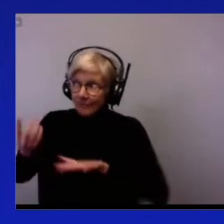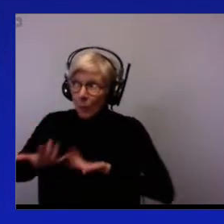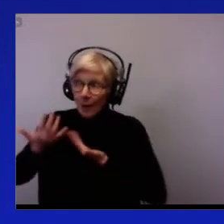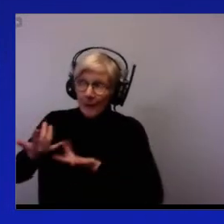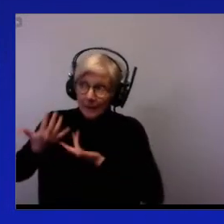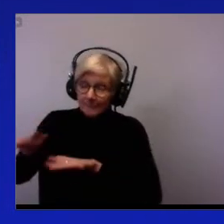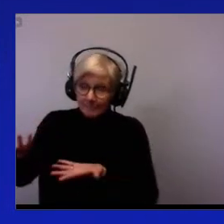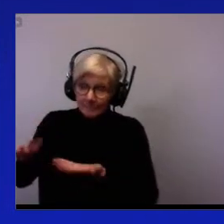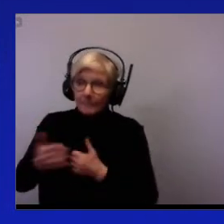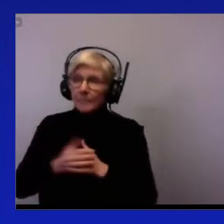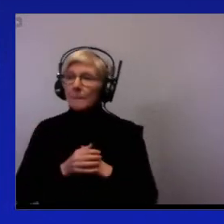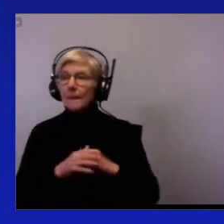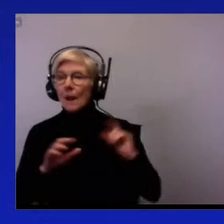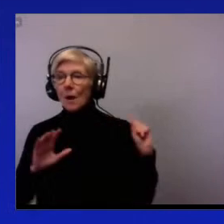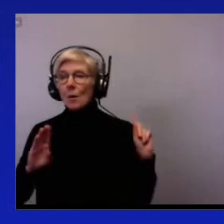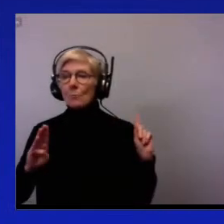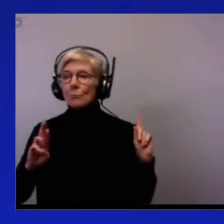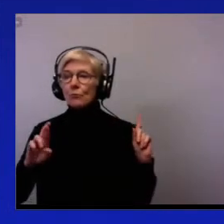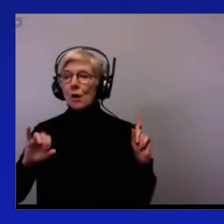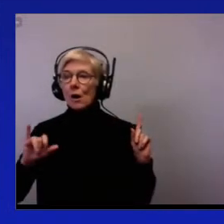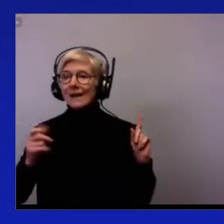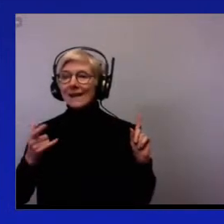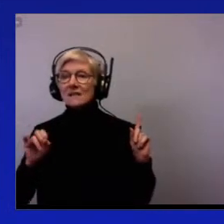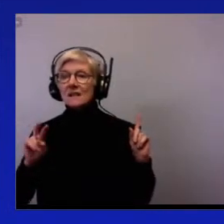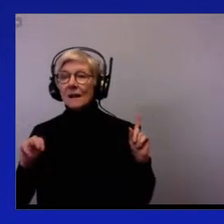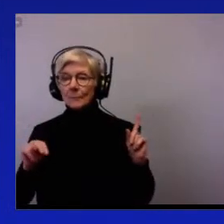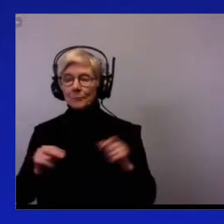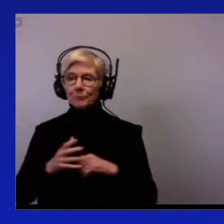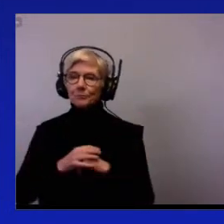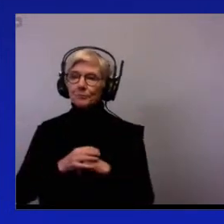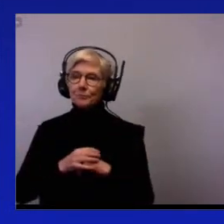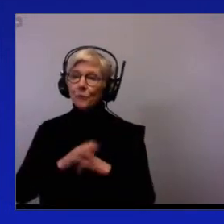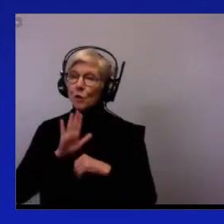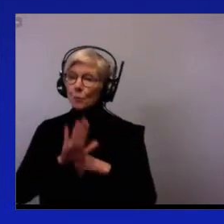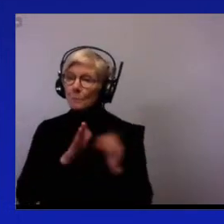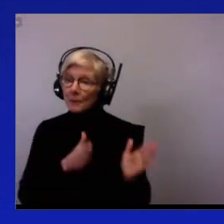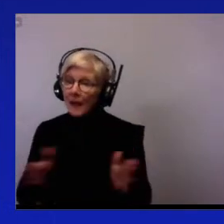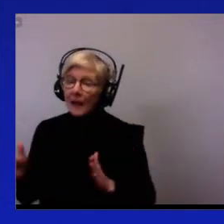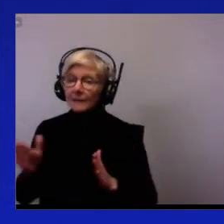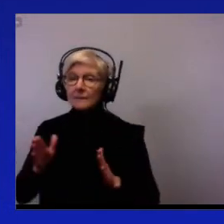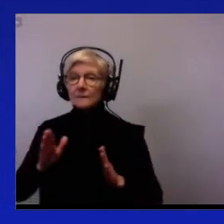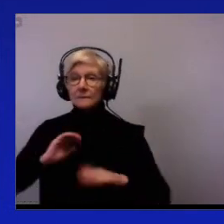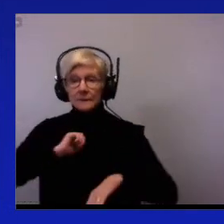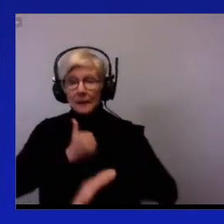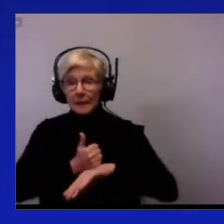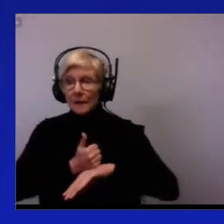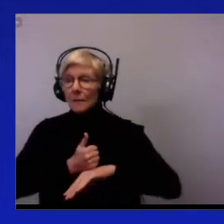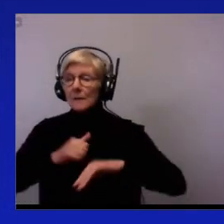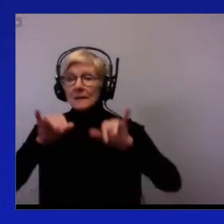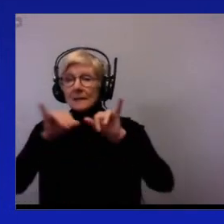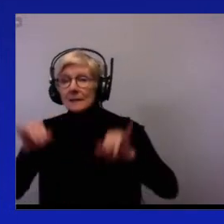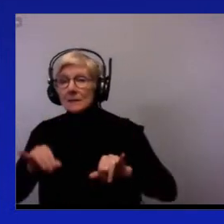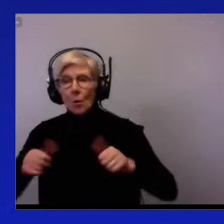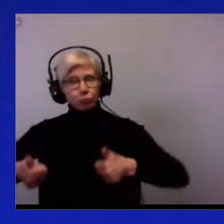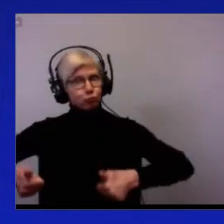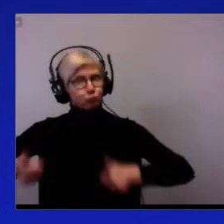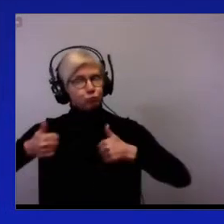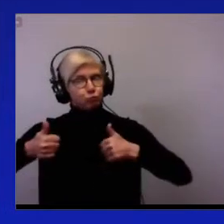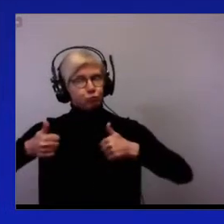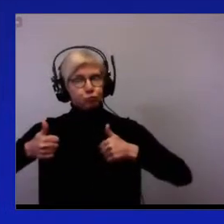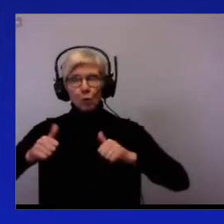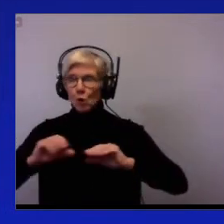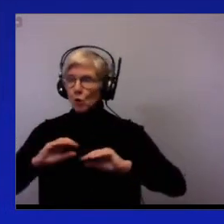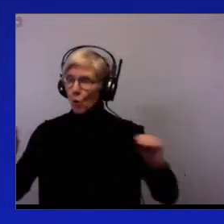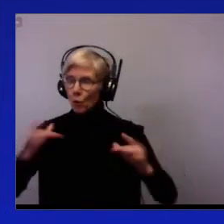think the plan locally is excellent. The infrastructure, the planning, I have no concerns about when